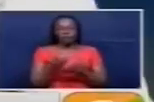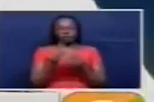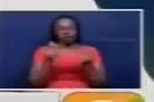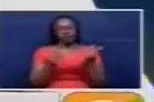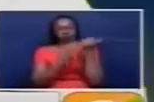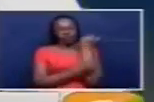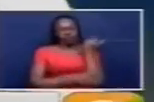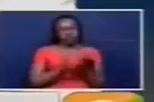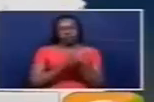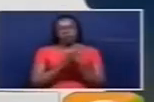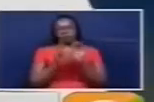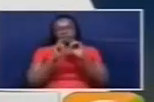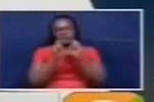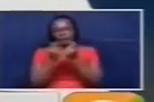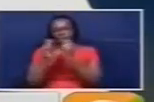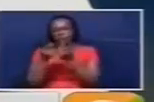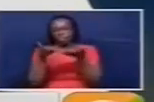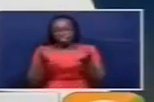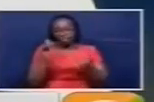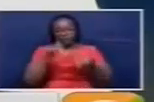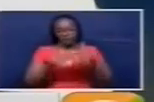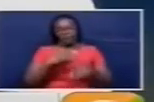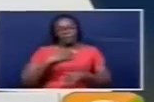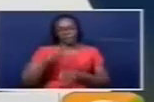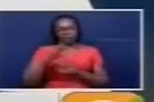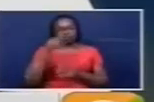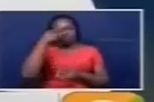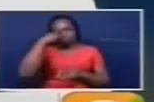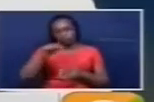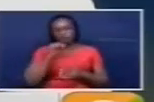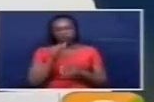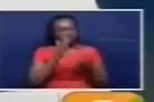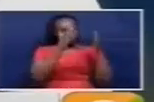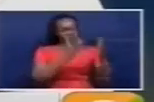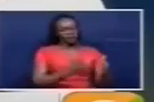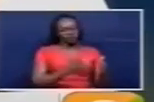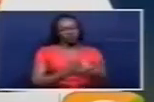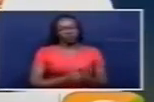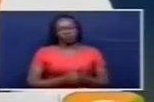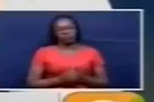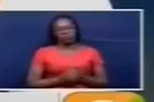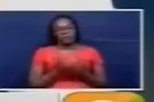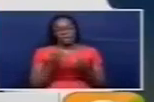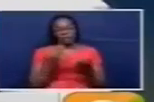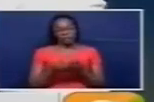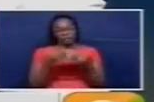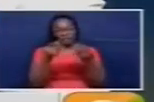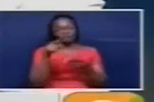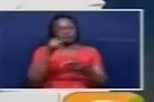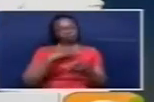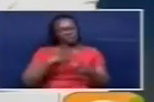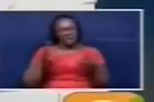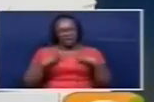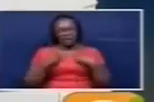without tribalism. So this election, choose policies, not personality. Uh-huh. Go, if they give you money, take it because you're broke,